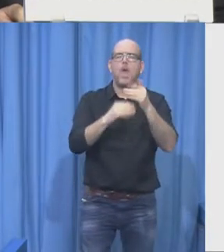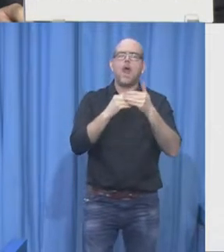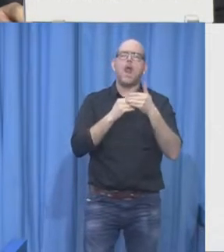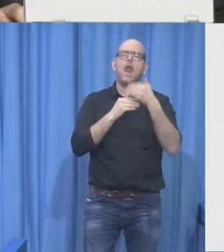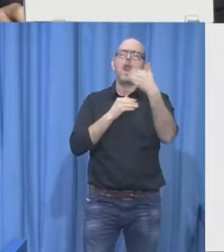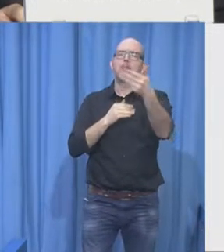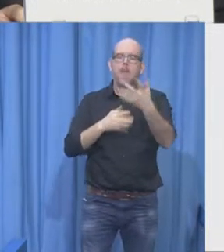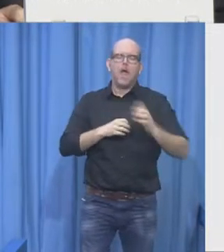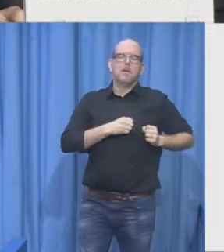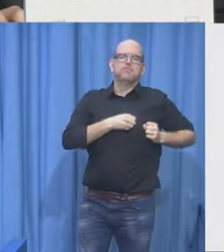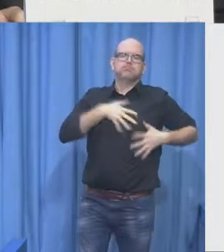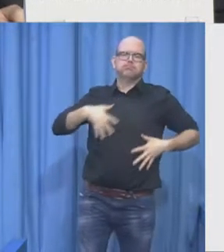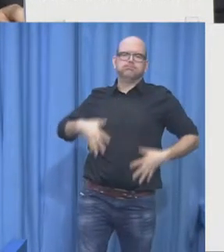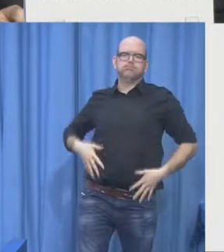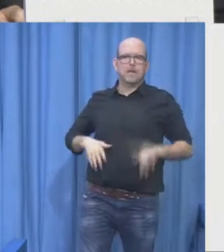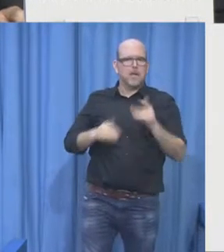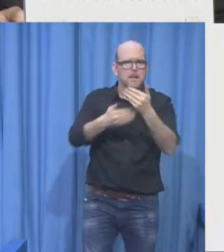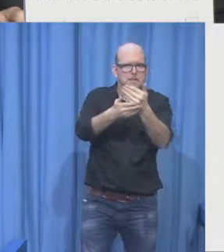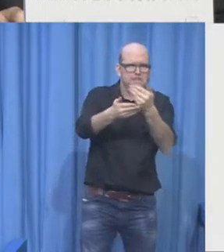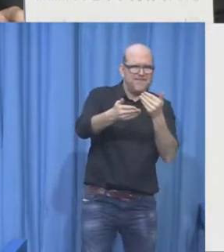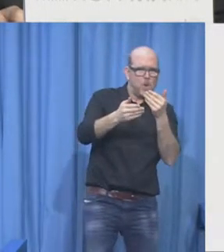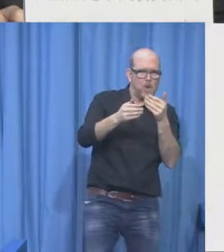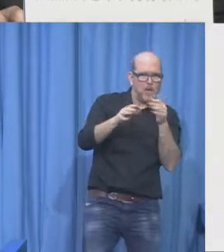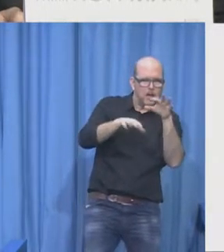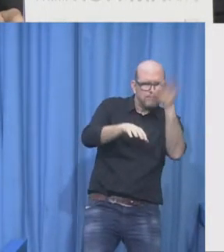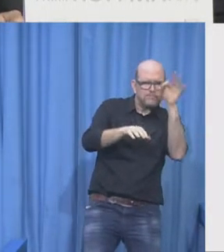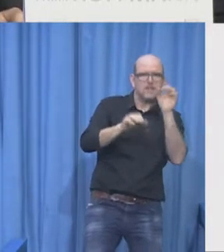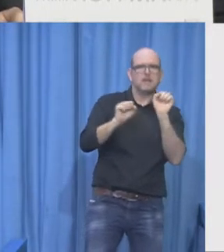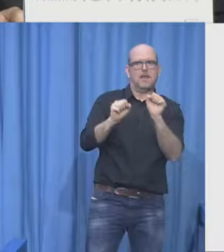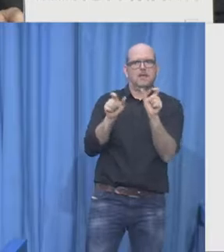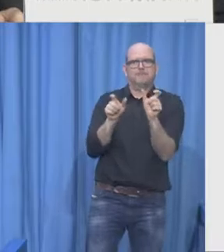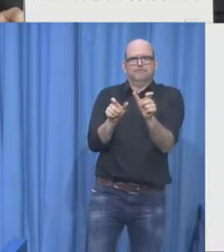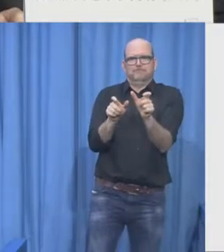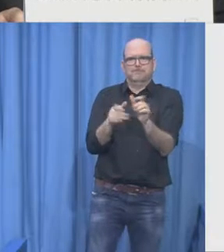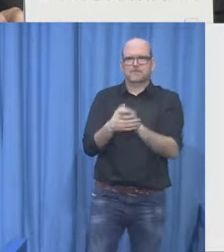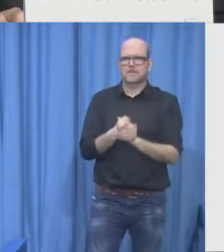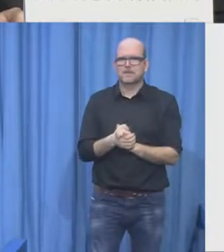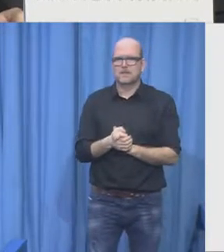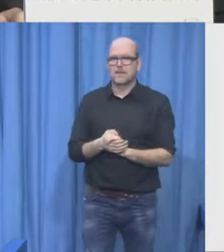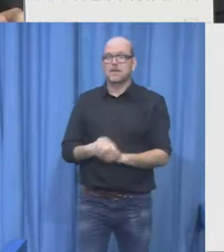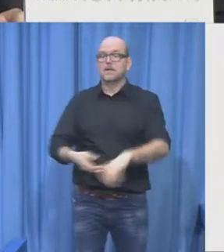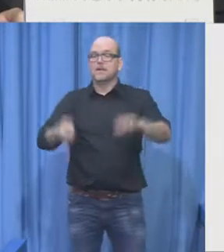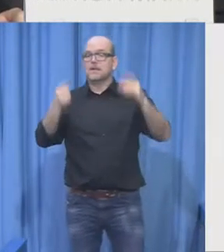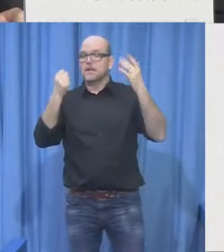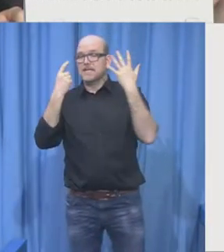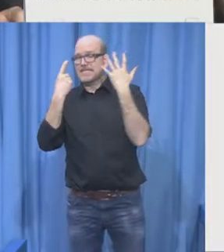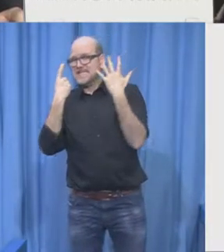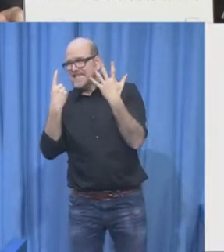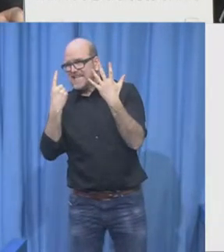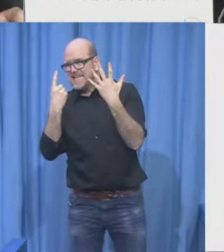between 6 and 8 millimeters, where, as we doctors normally start to find lumps